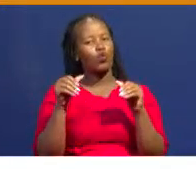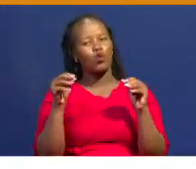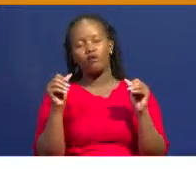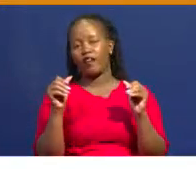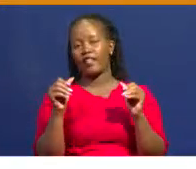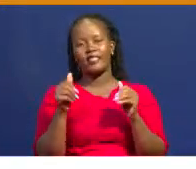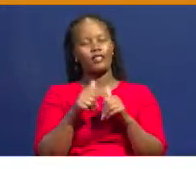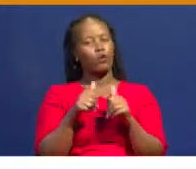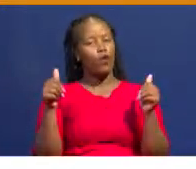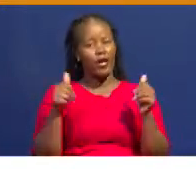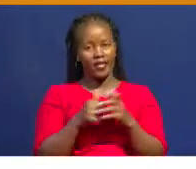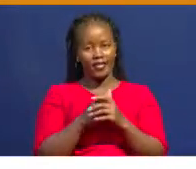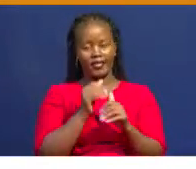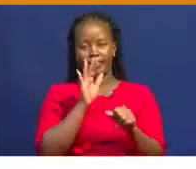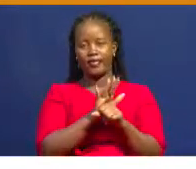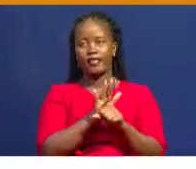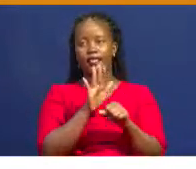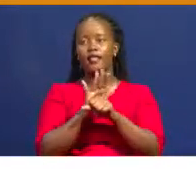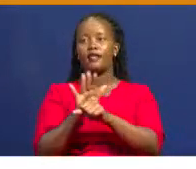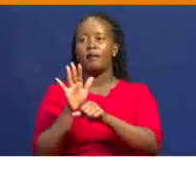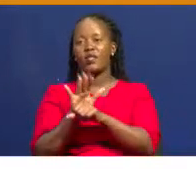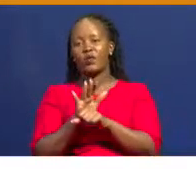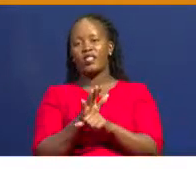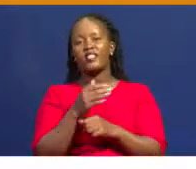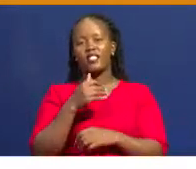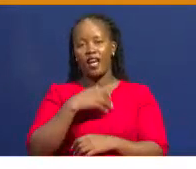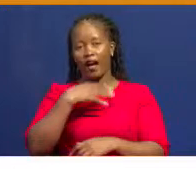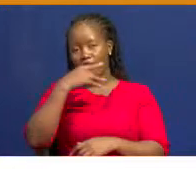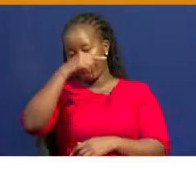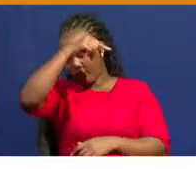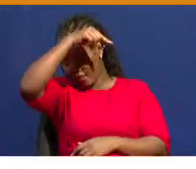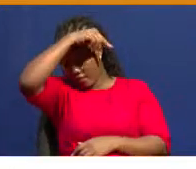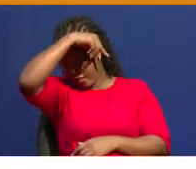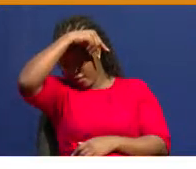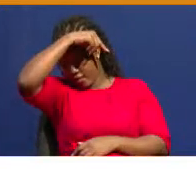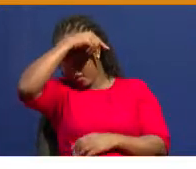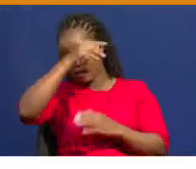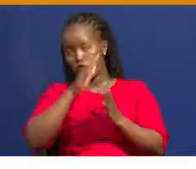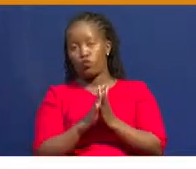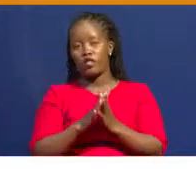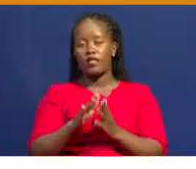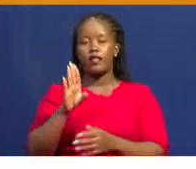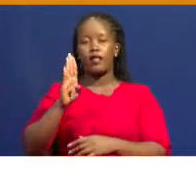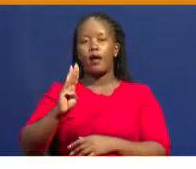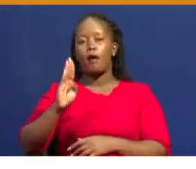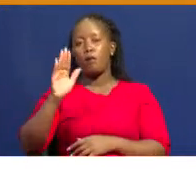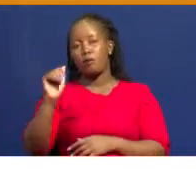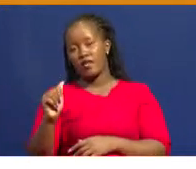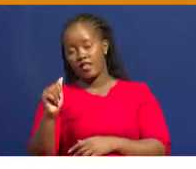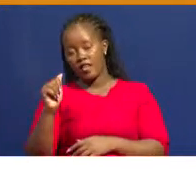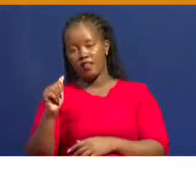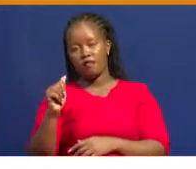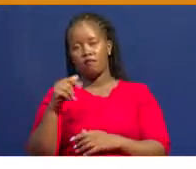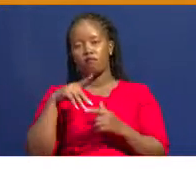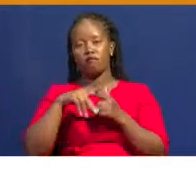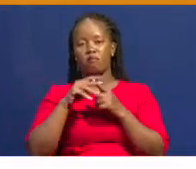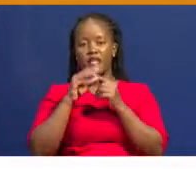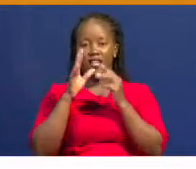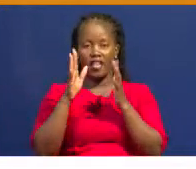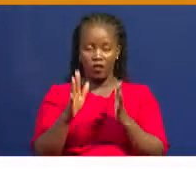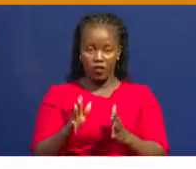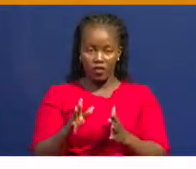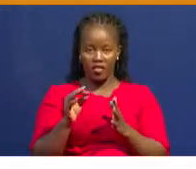inspectors. Actually, majority are now degree holders with the Bachelor of Science in Mechanical Engineering or